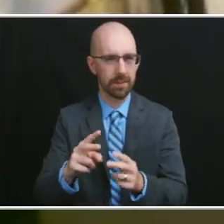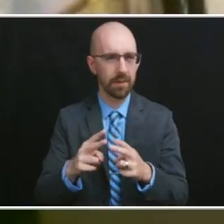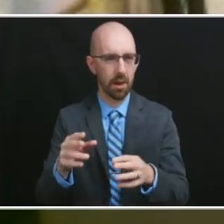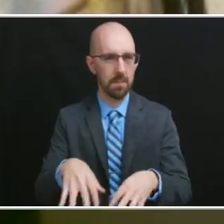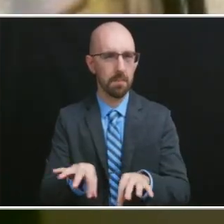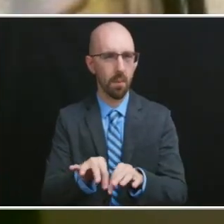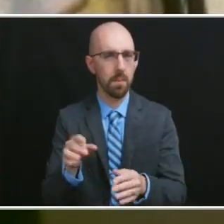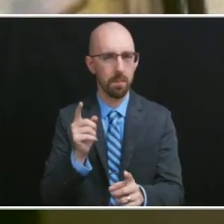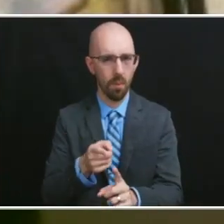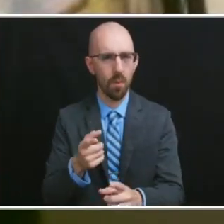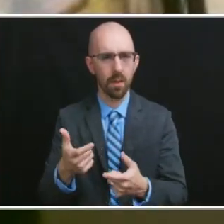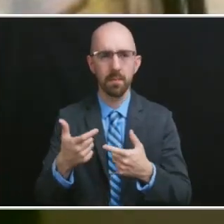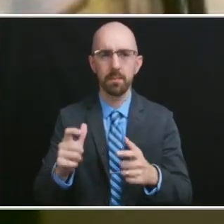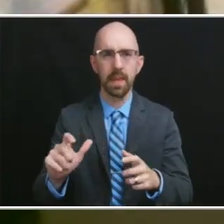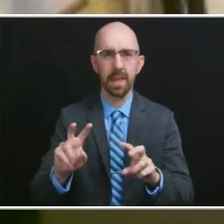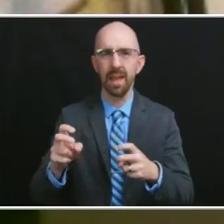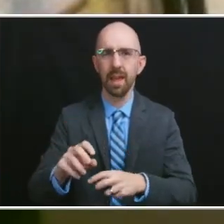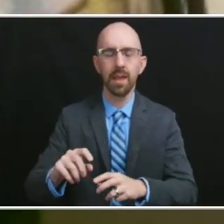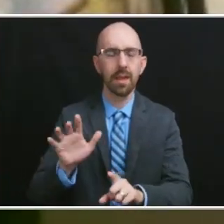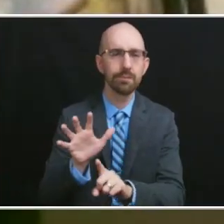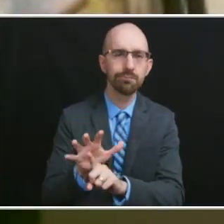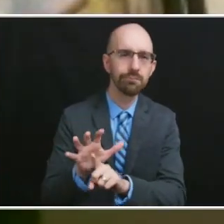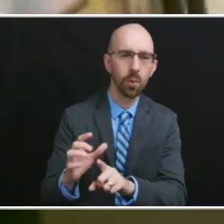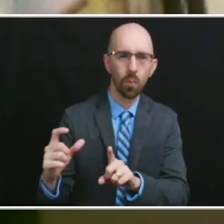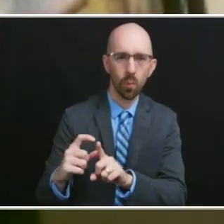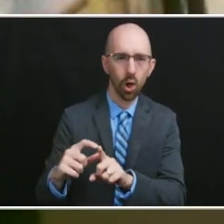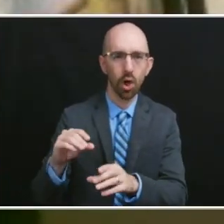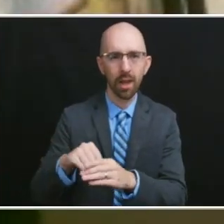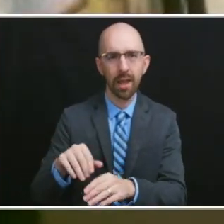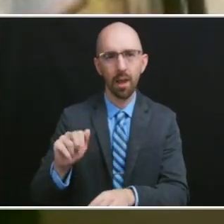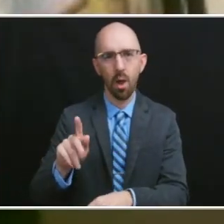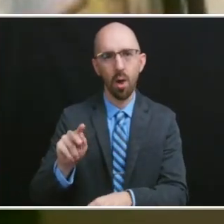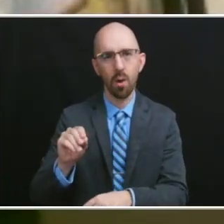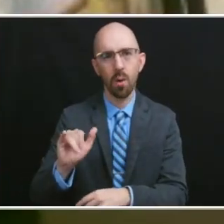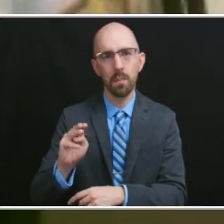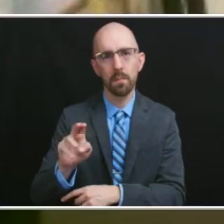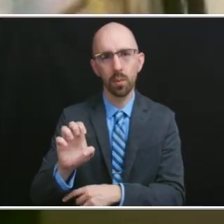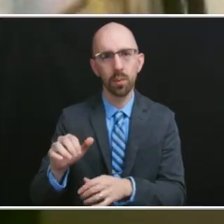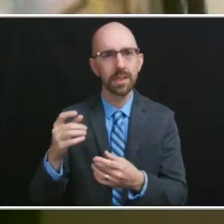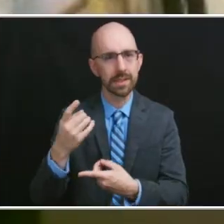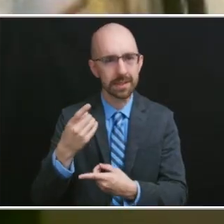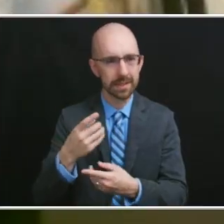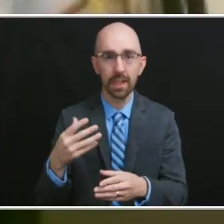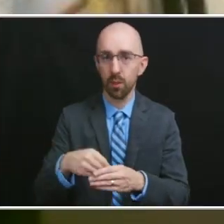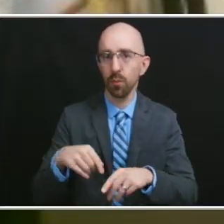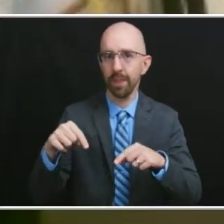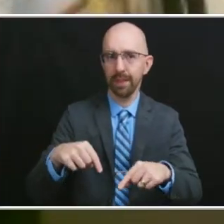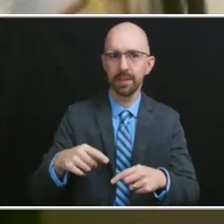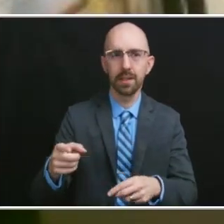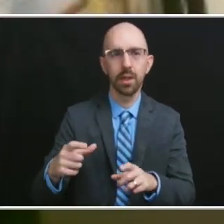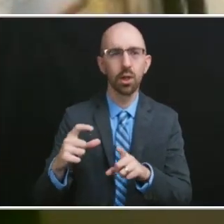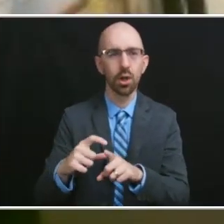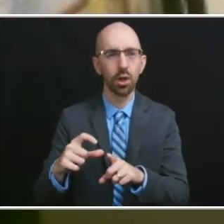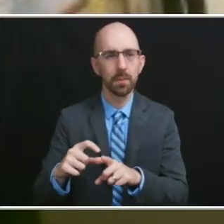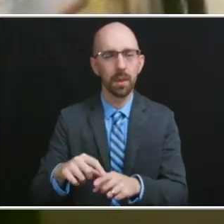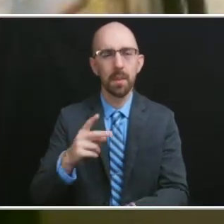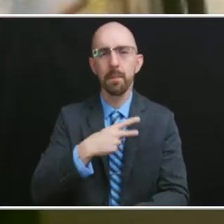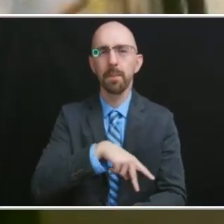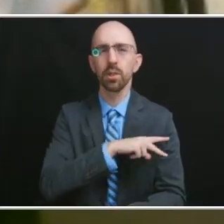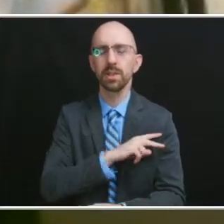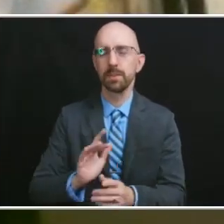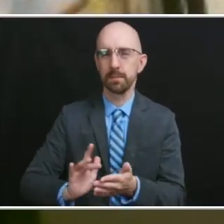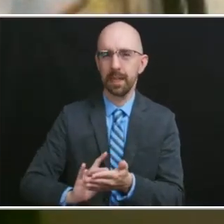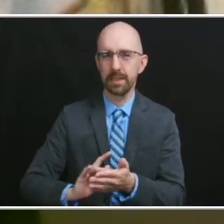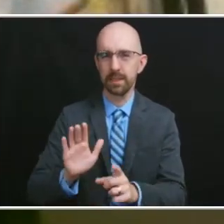point. There's a big buzzword in research in the field of autoimmune diseases, including Sjögren's, and that is the term personalized medicine. And